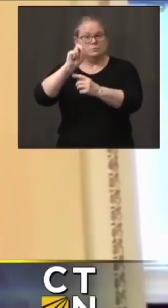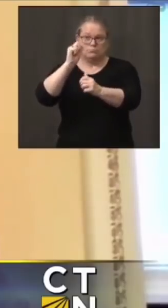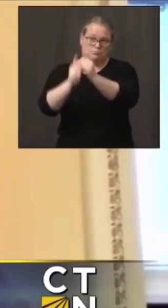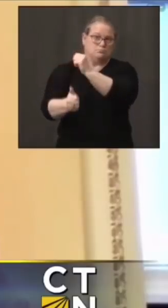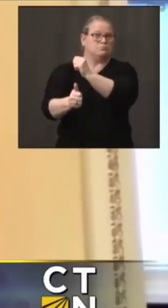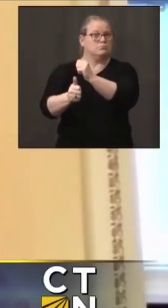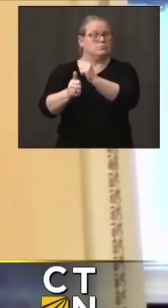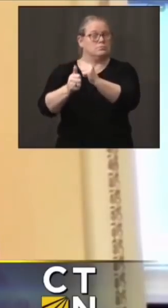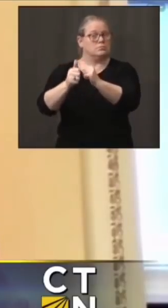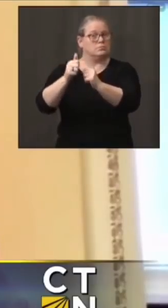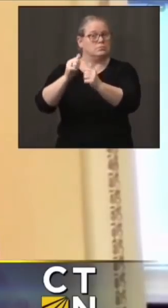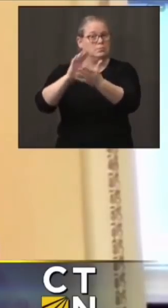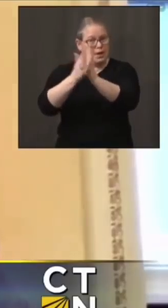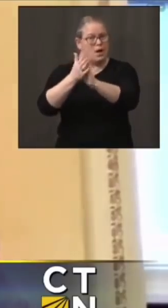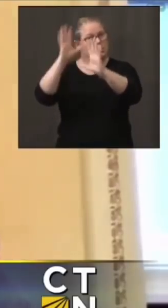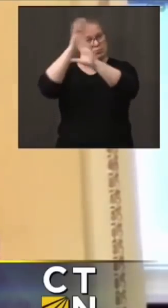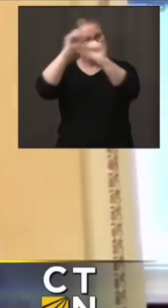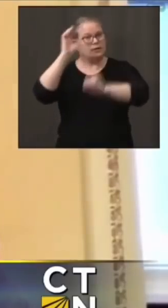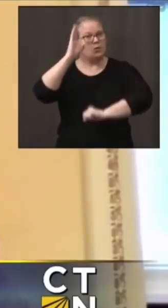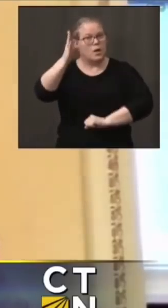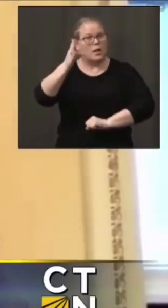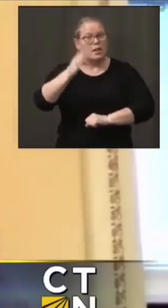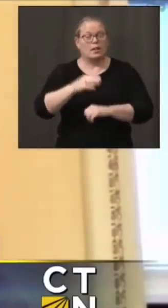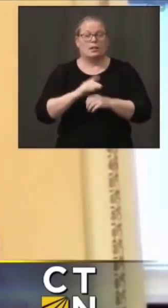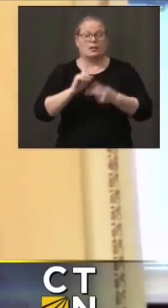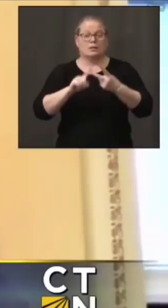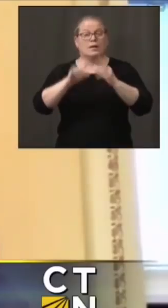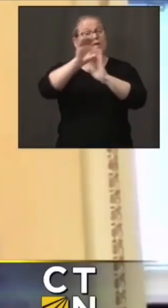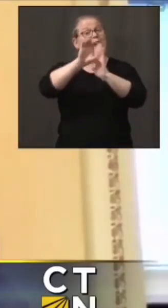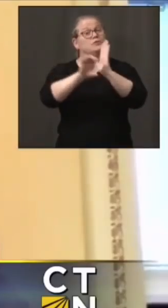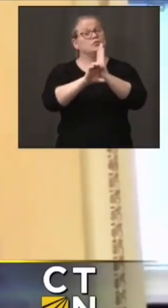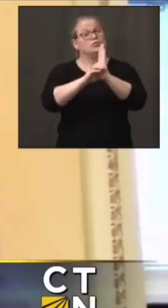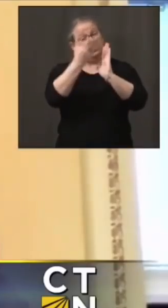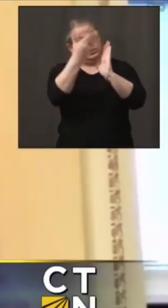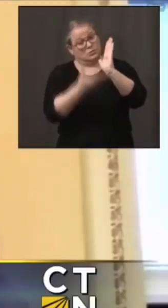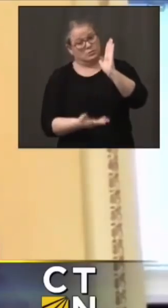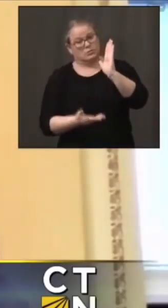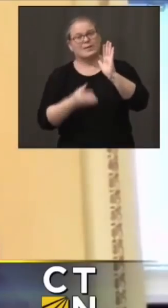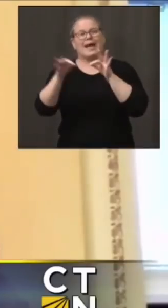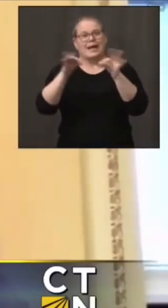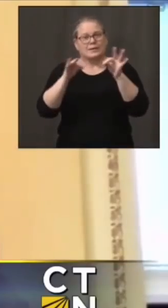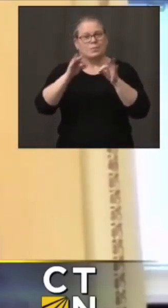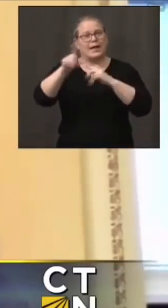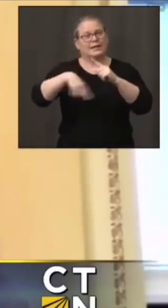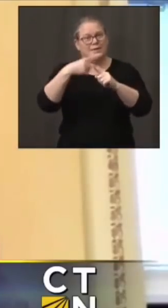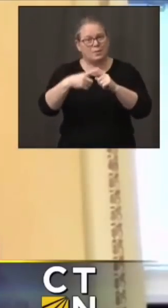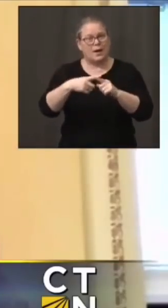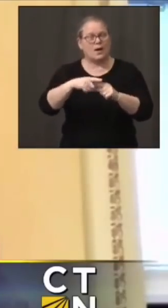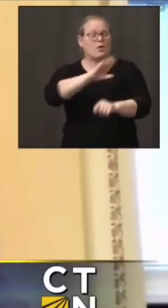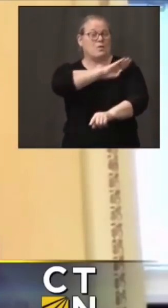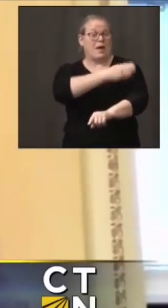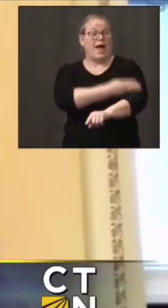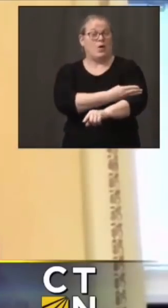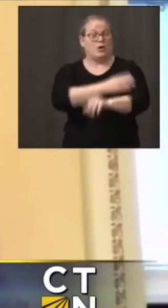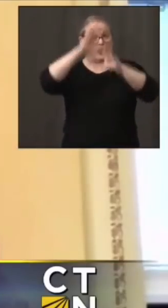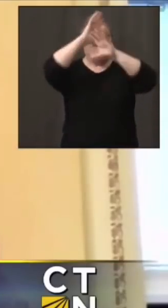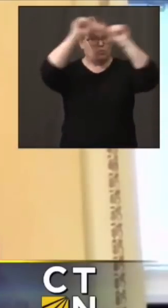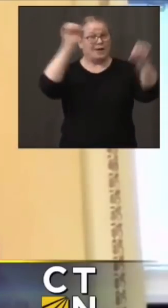president-elect. We also have a constitution that talks about the peaceful transference of power.